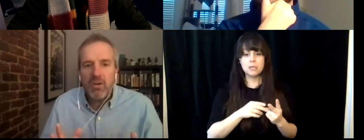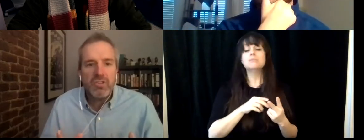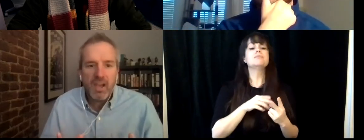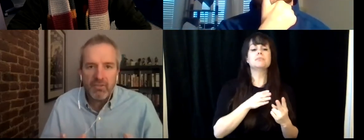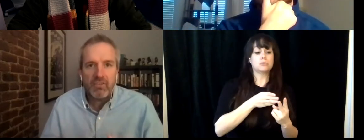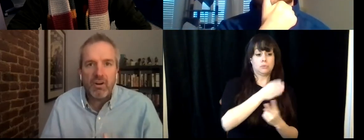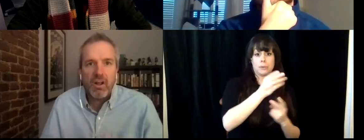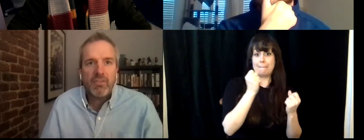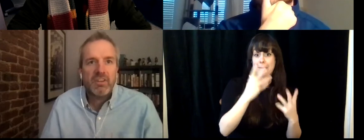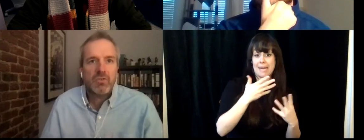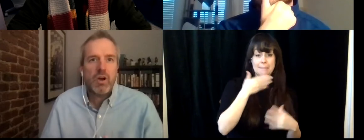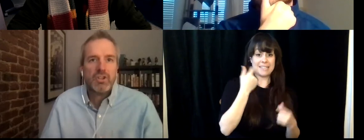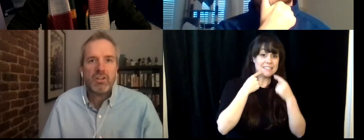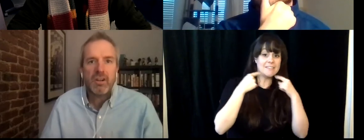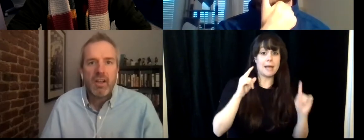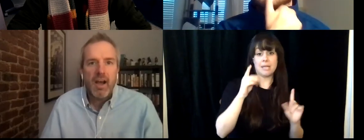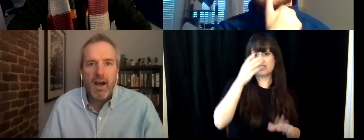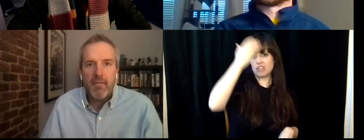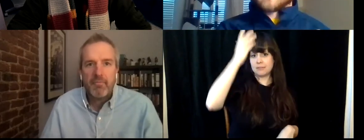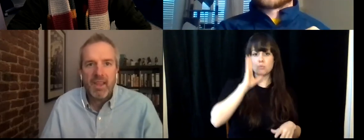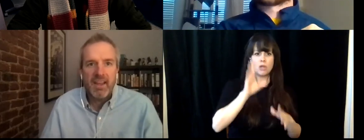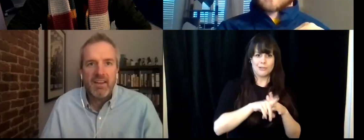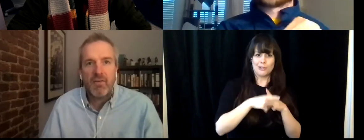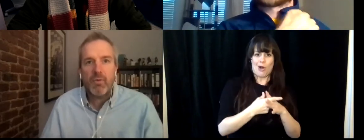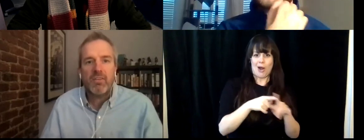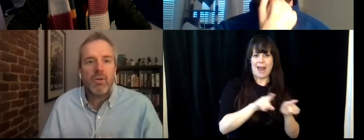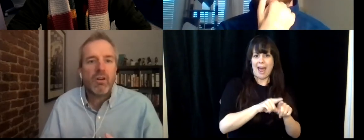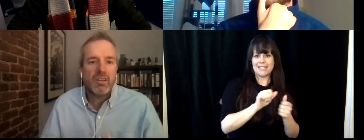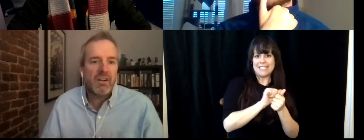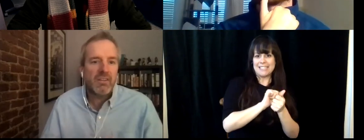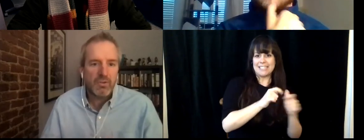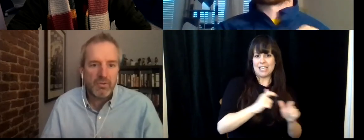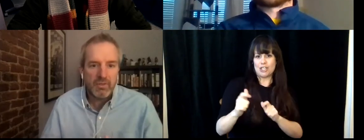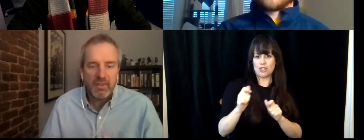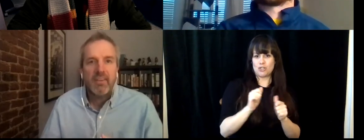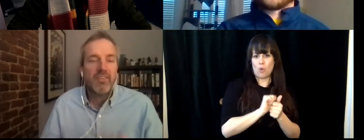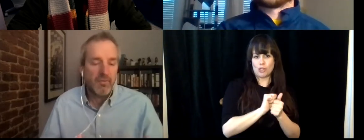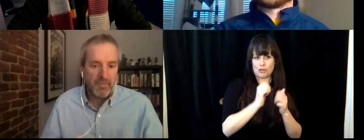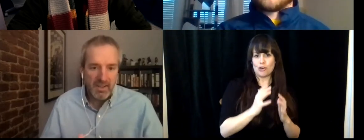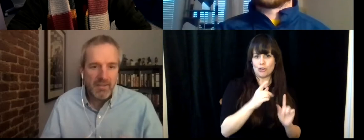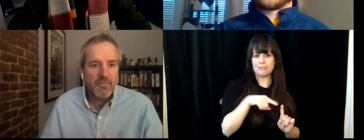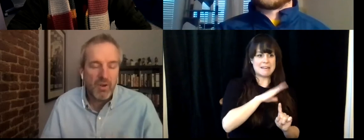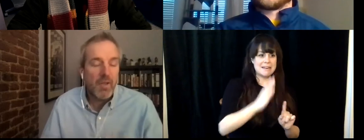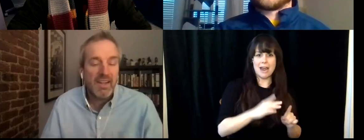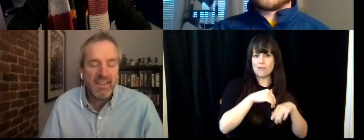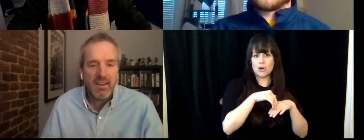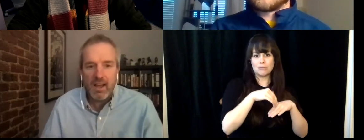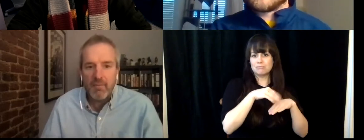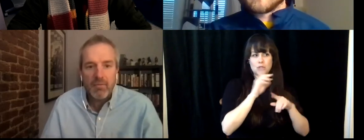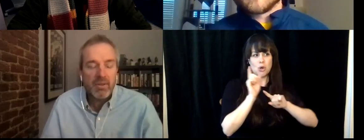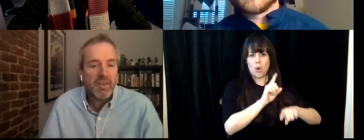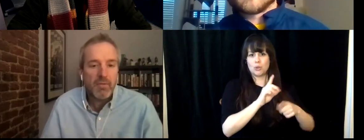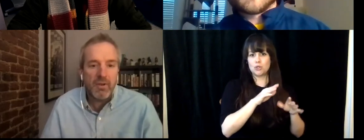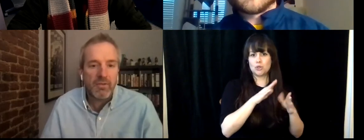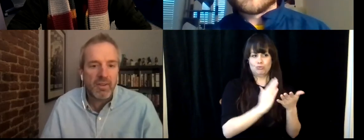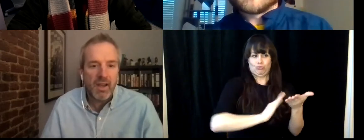best known chefs started off as a dishwasher, and never went to a culinary school. Some did, you know, many did,